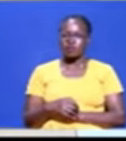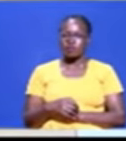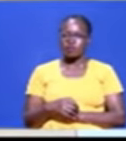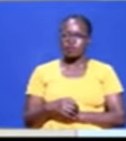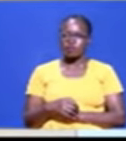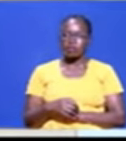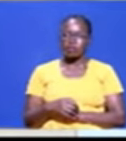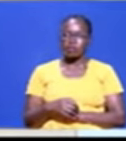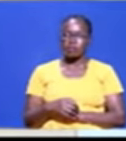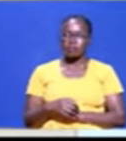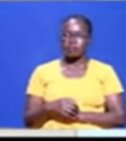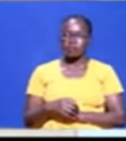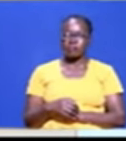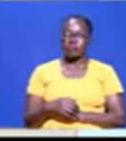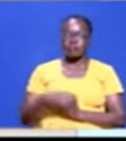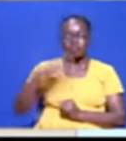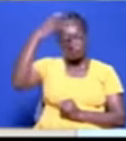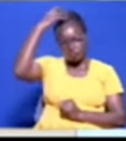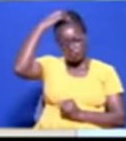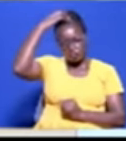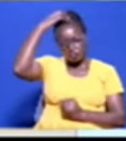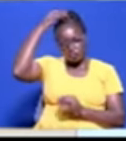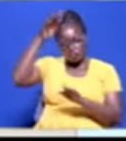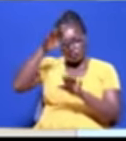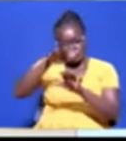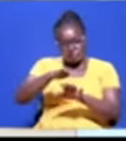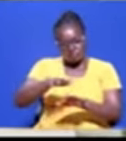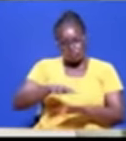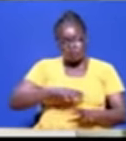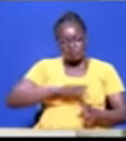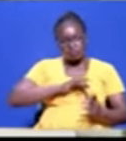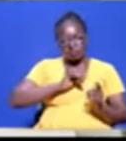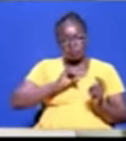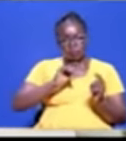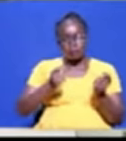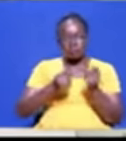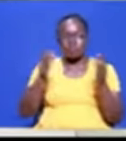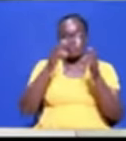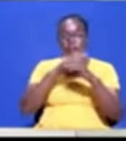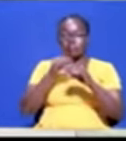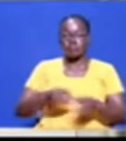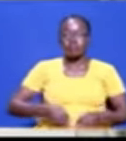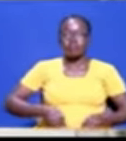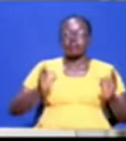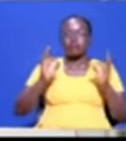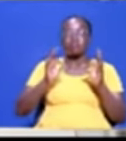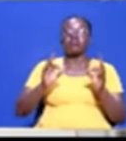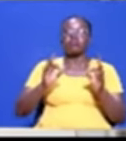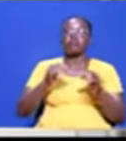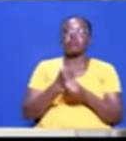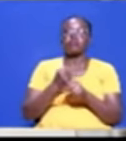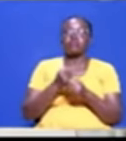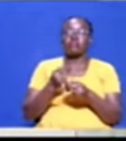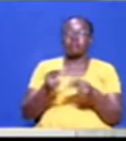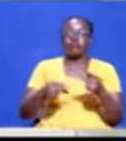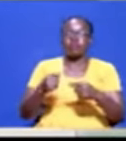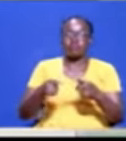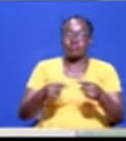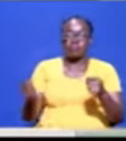The port of Lamu is gradually proving its transshipment ability after the president officially commissioned its operationalization 2 months